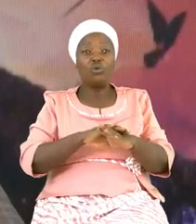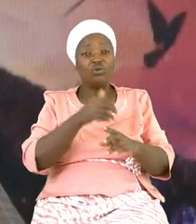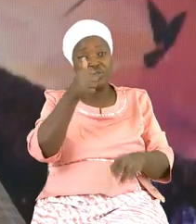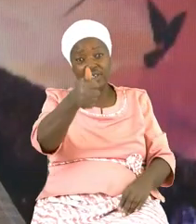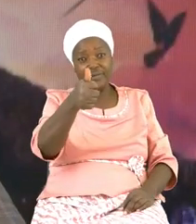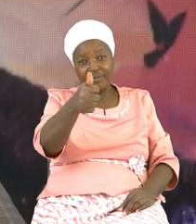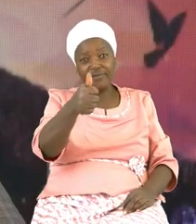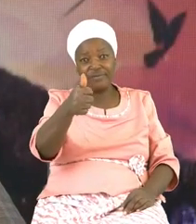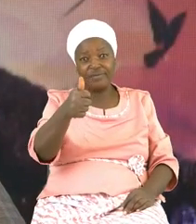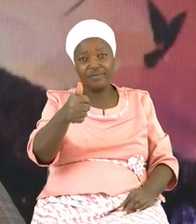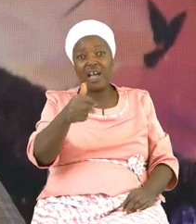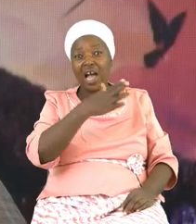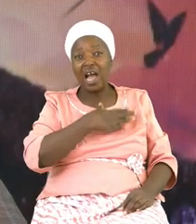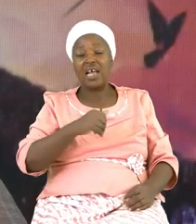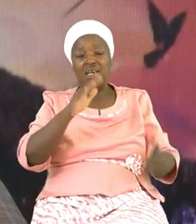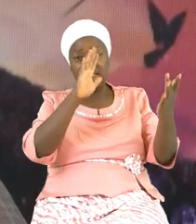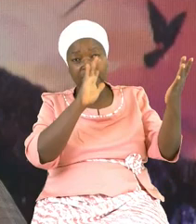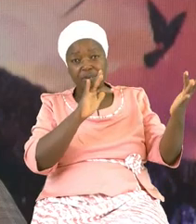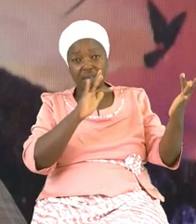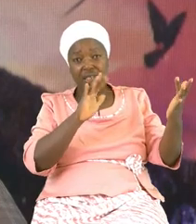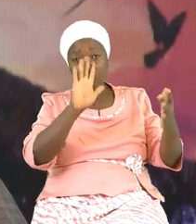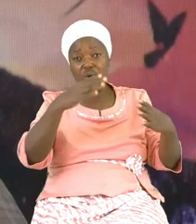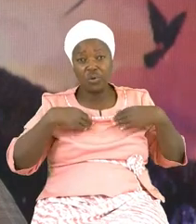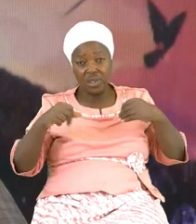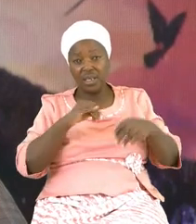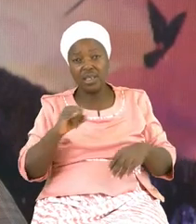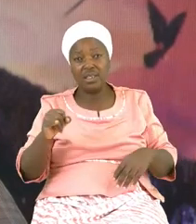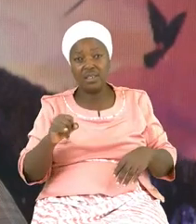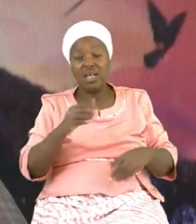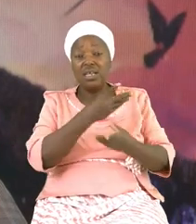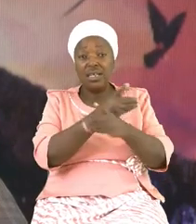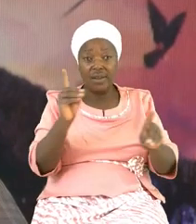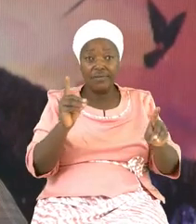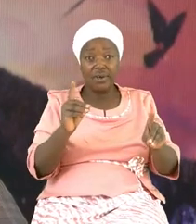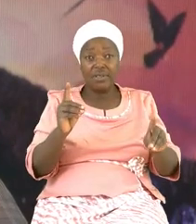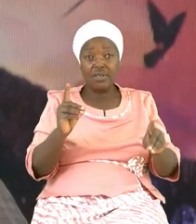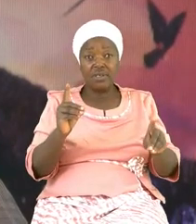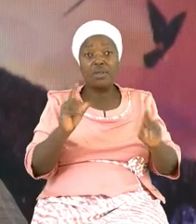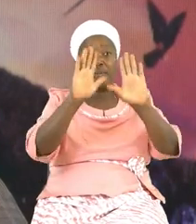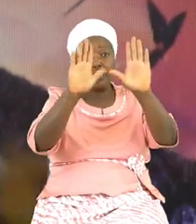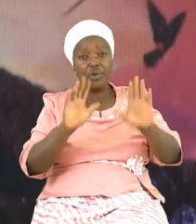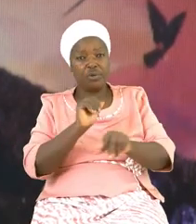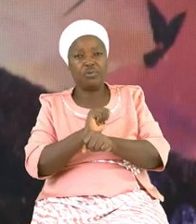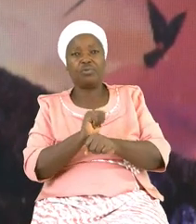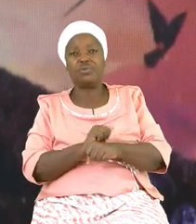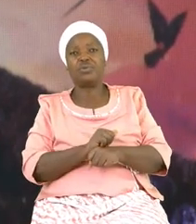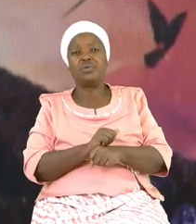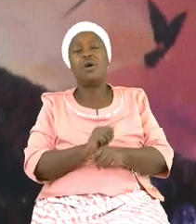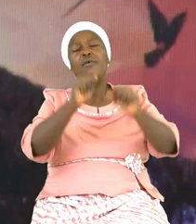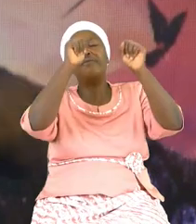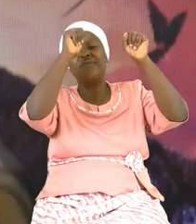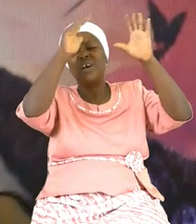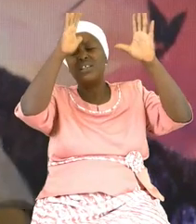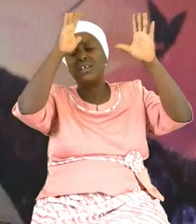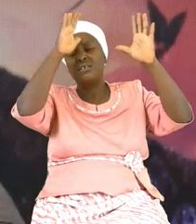and expect the healing, deliverance, miracle. Father,